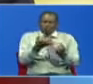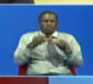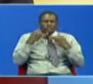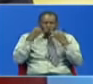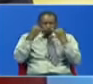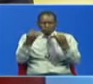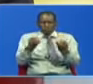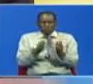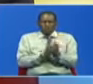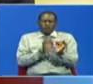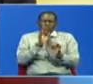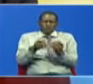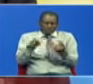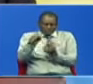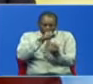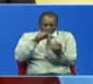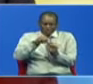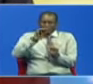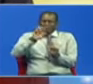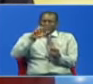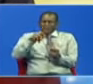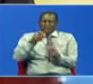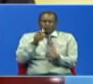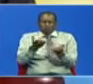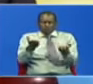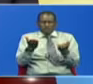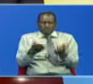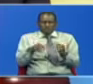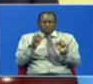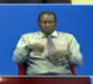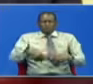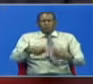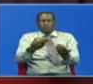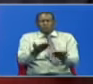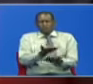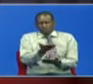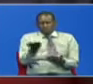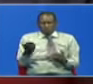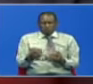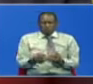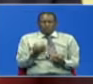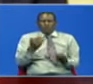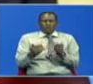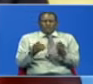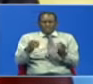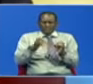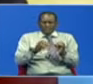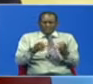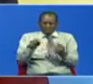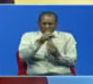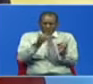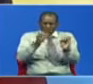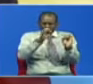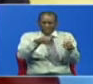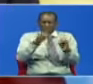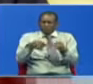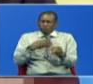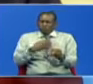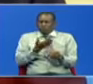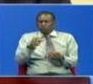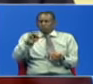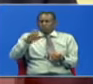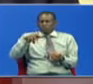And if there's any particular map that may be desired, I think it can be provided for any particular individual. We do have those maps.